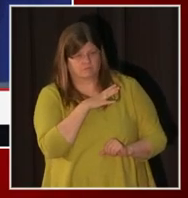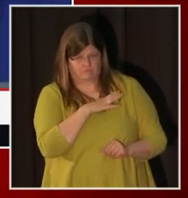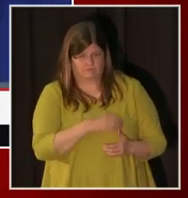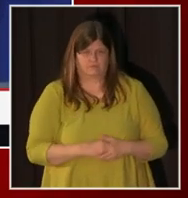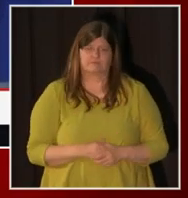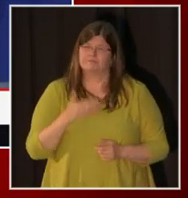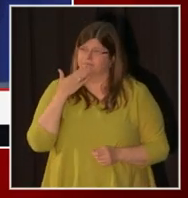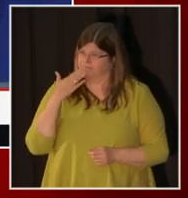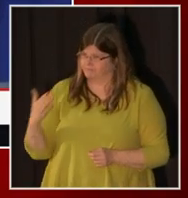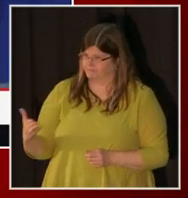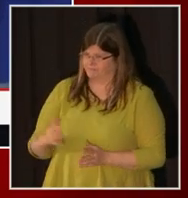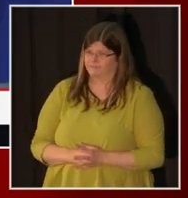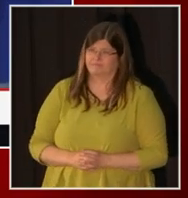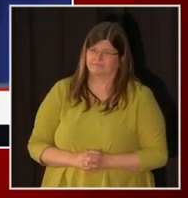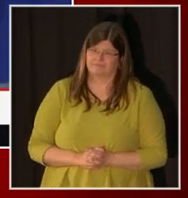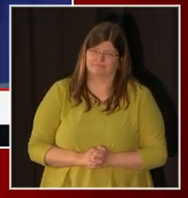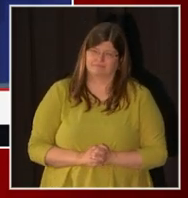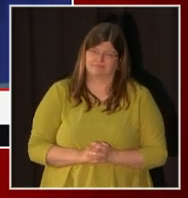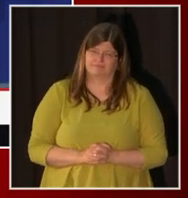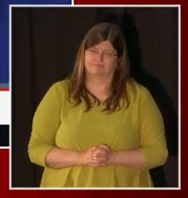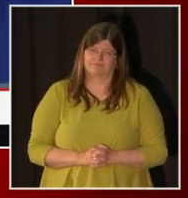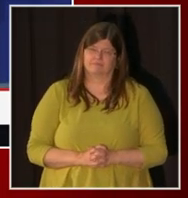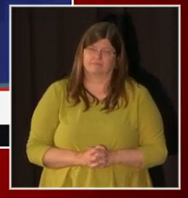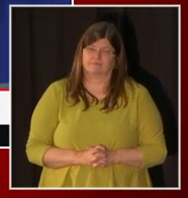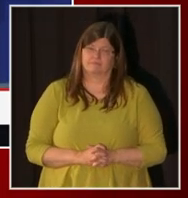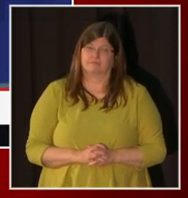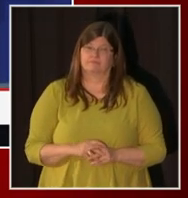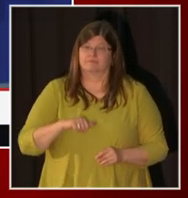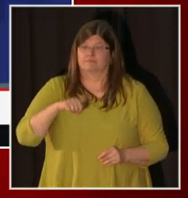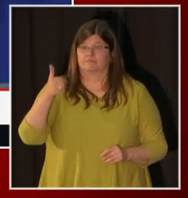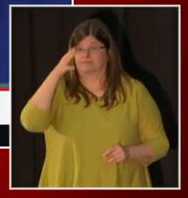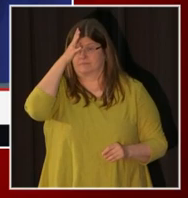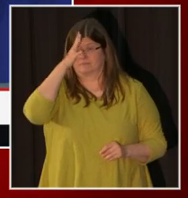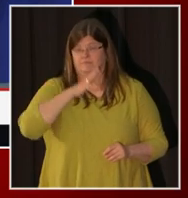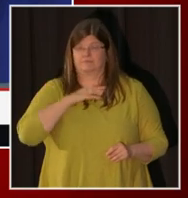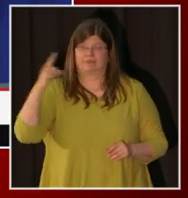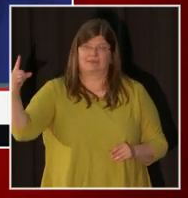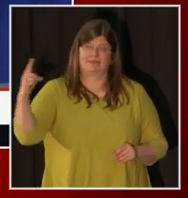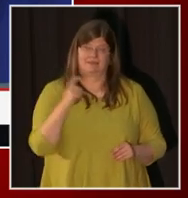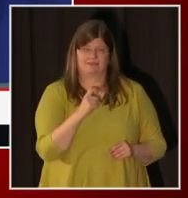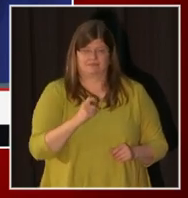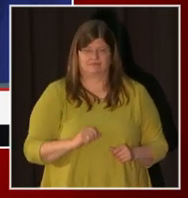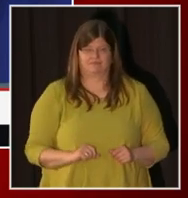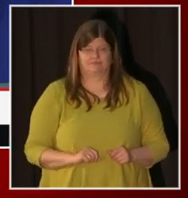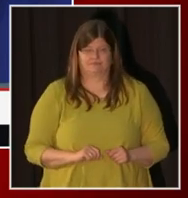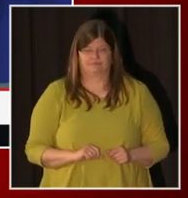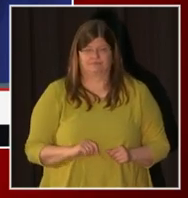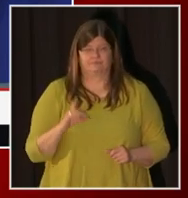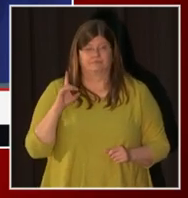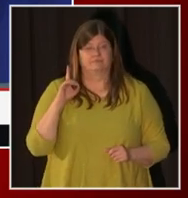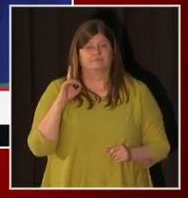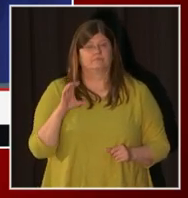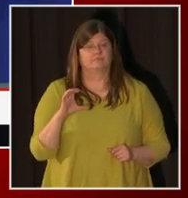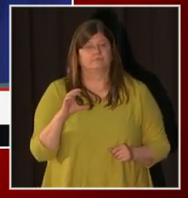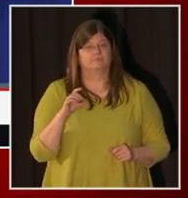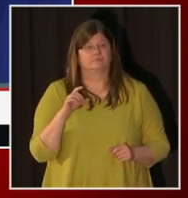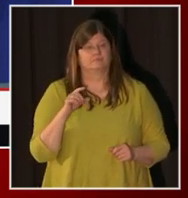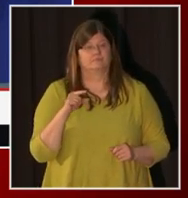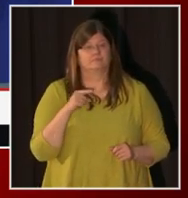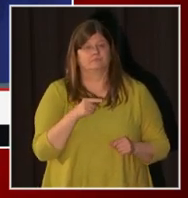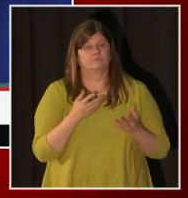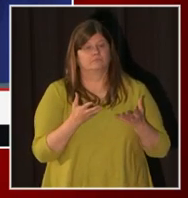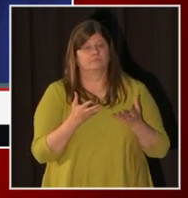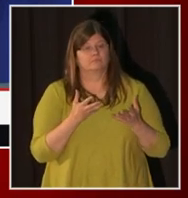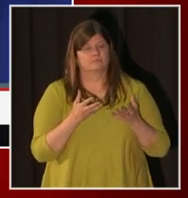Can you update us on what the district is doing to get personal protective equipment? I mean, Maryland, there was a person from South Korea that got a lot of attention.